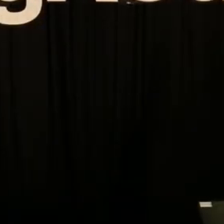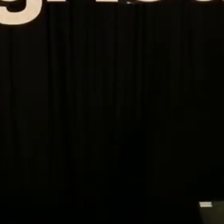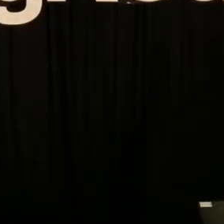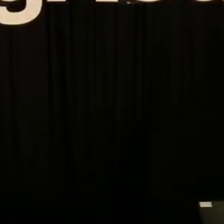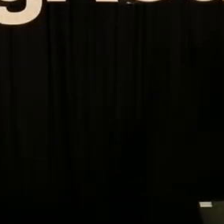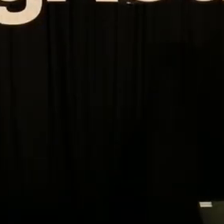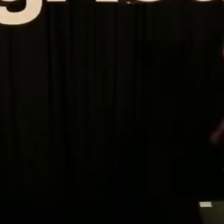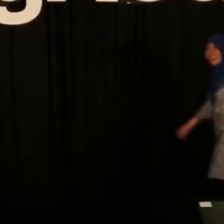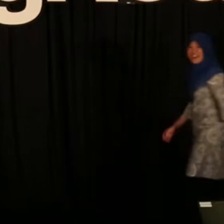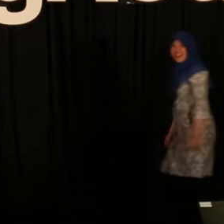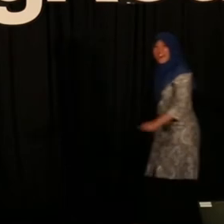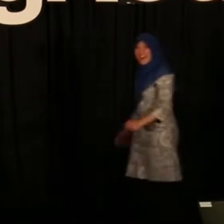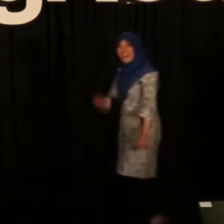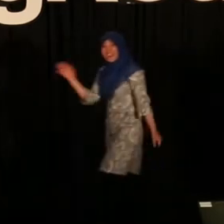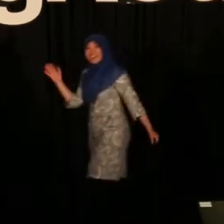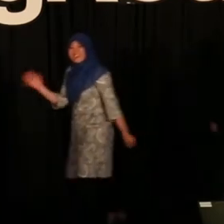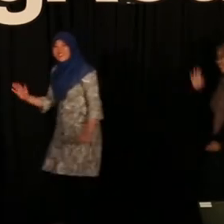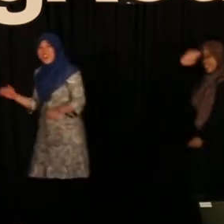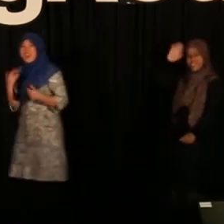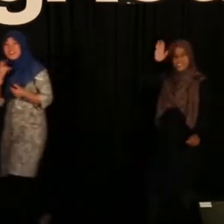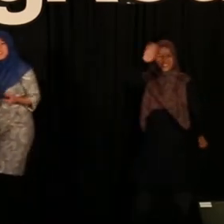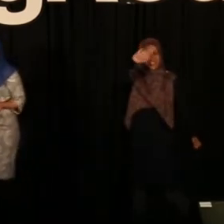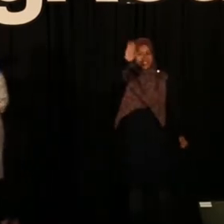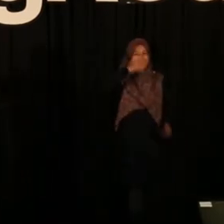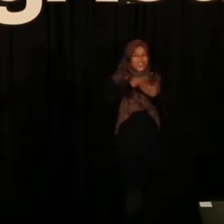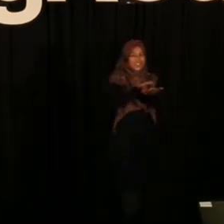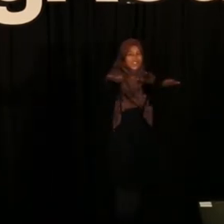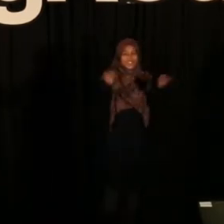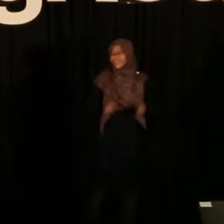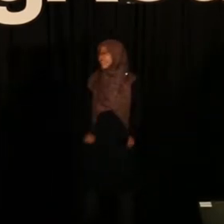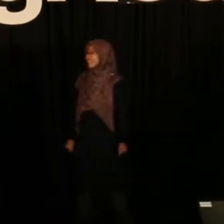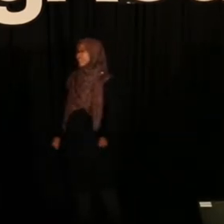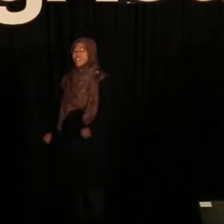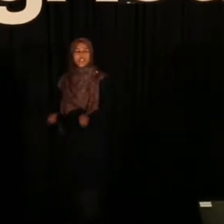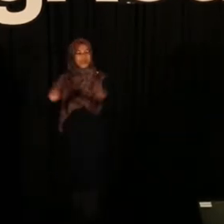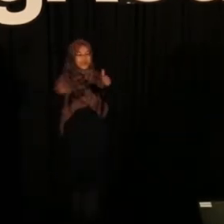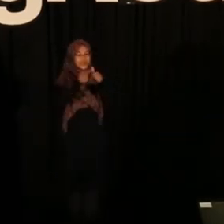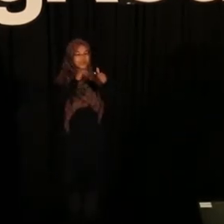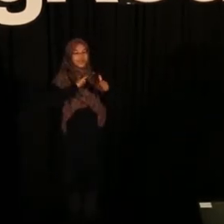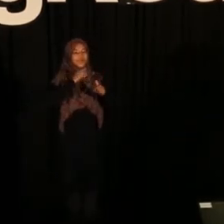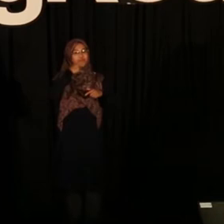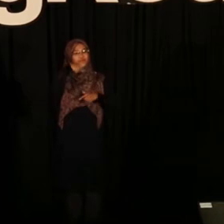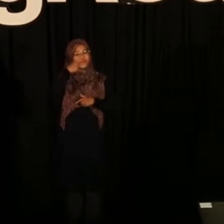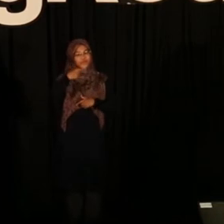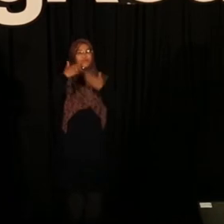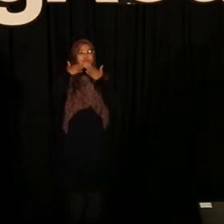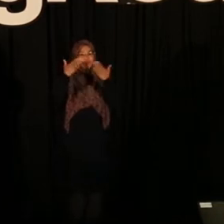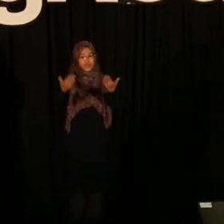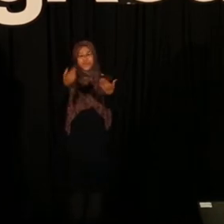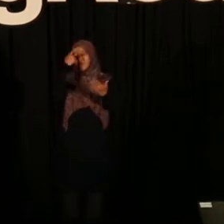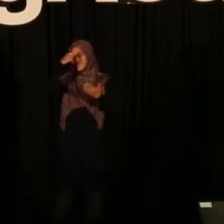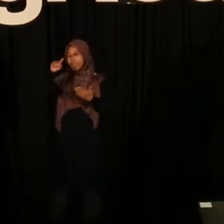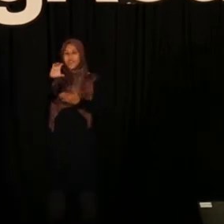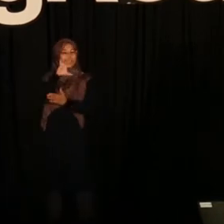Hello, everyone. Hi, how are you? Firstly, I would like to say thank you for